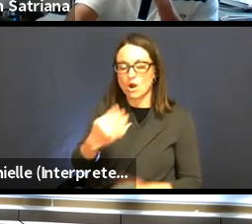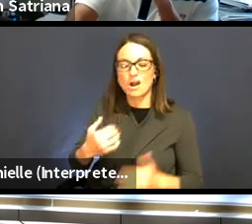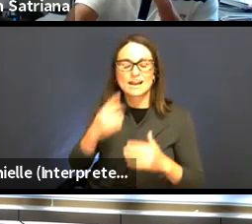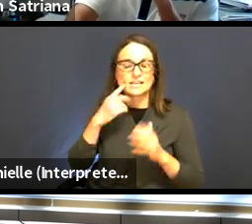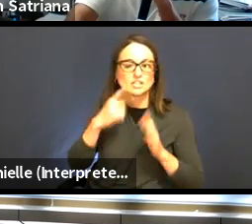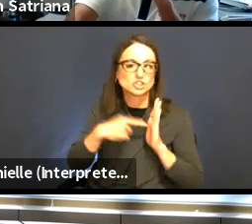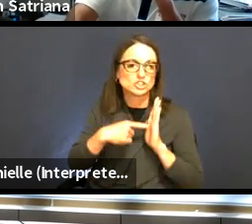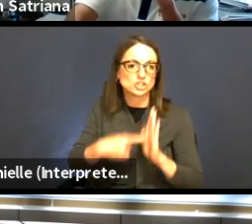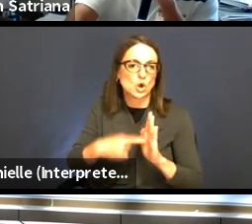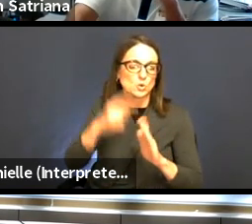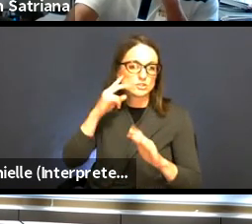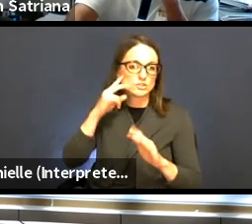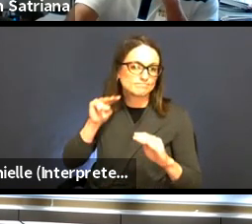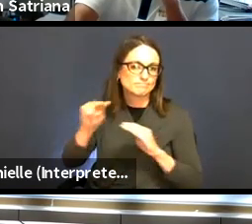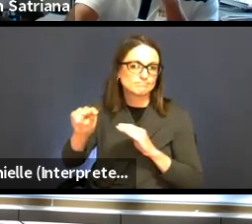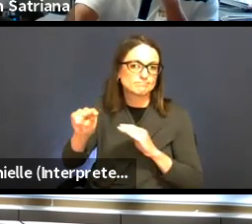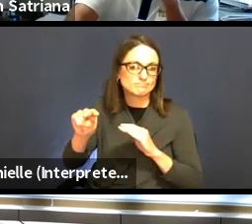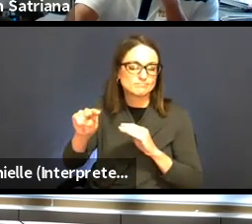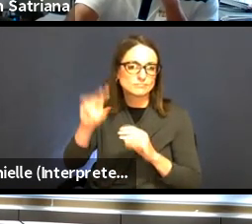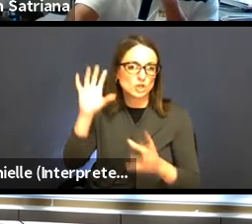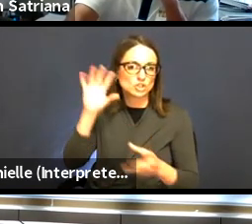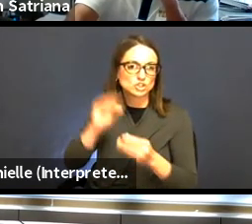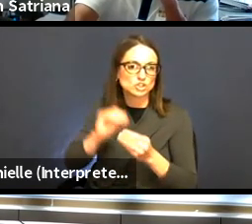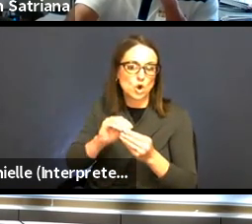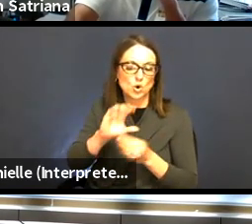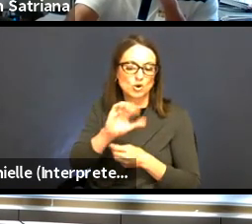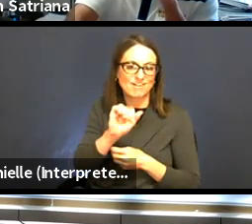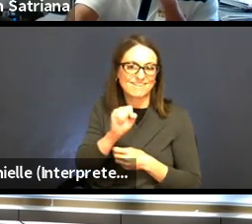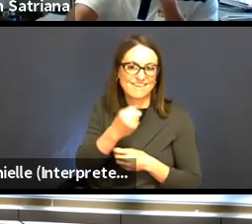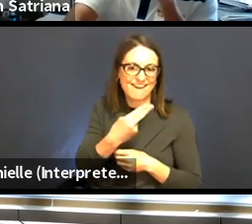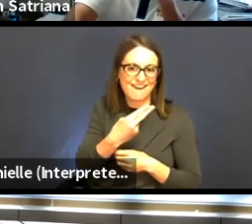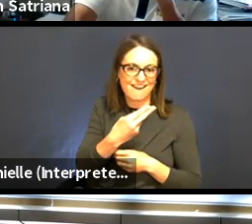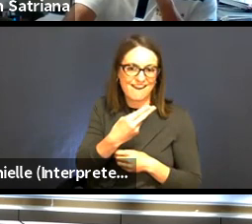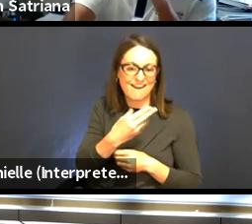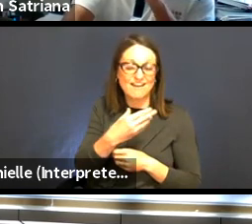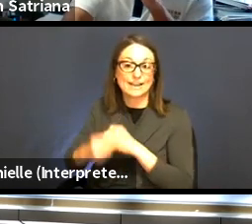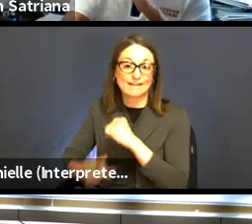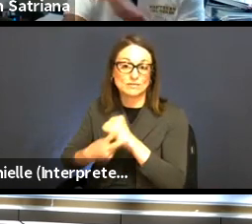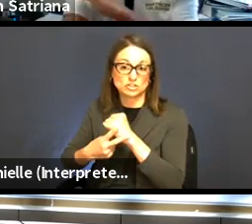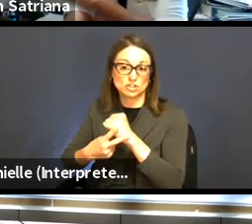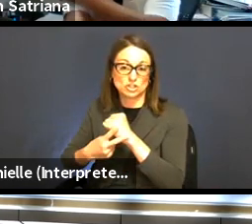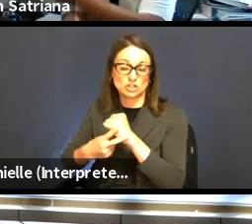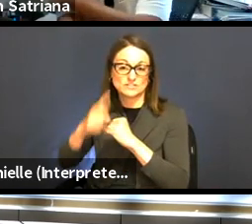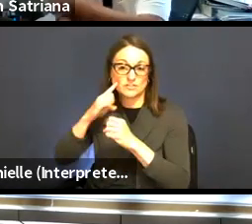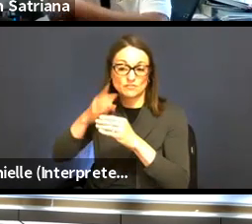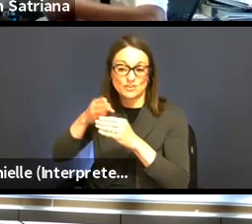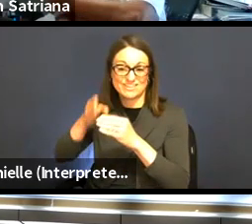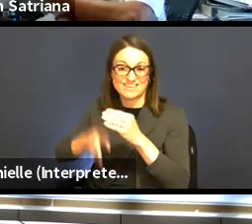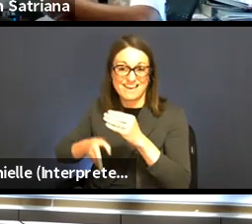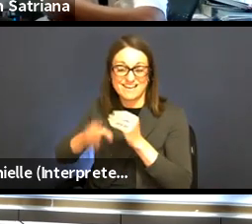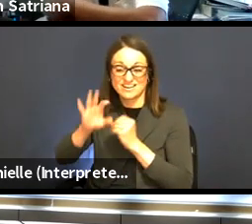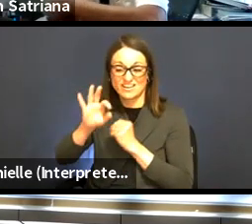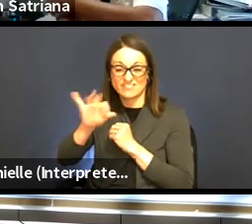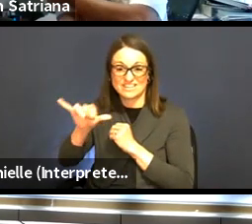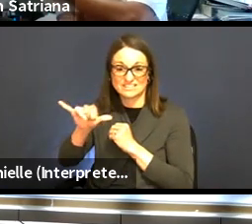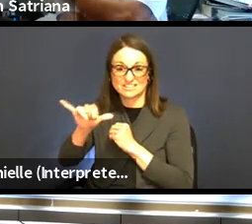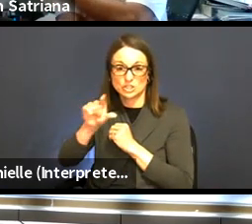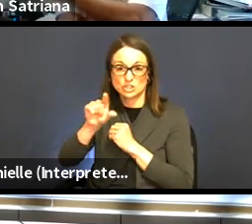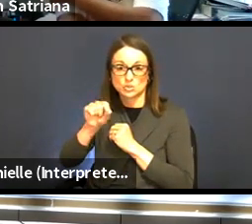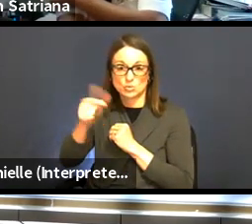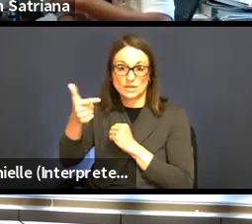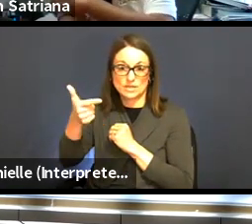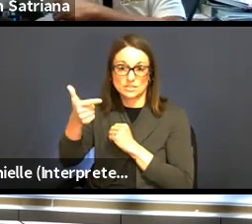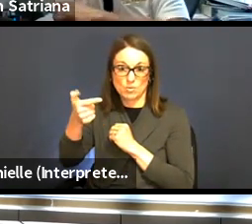our total cash and our reserves at the end of fiscal year 21, given this provisional